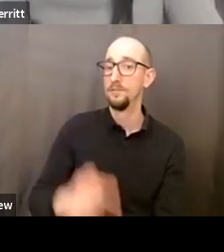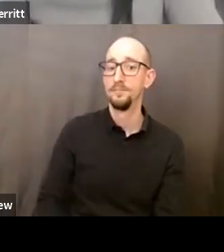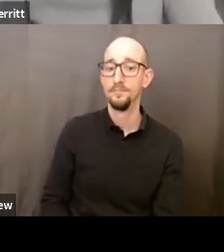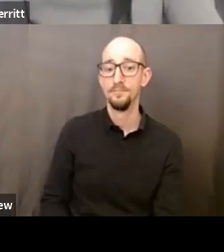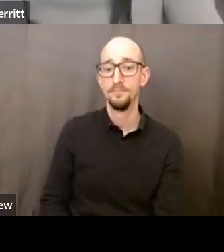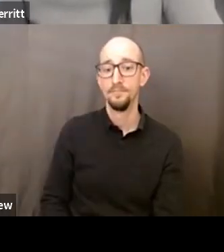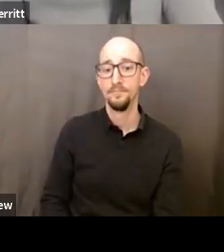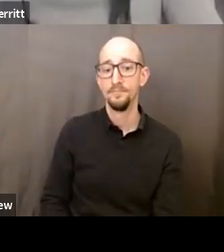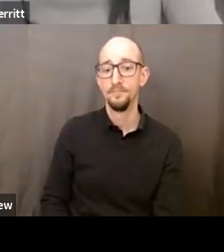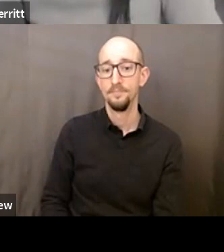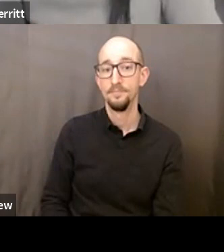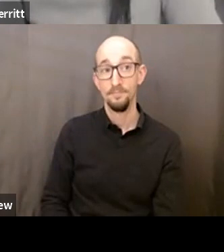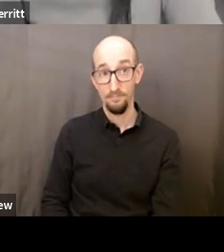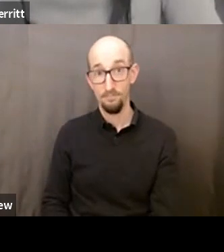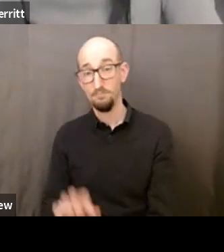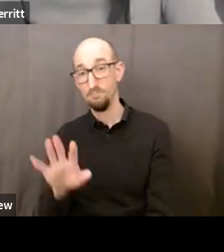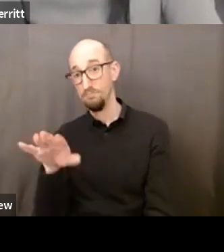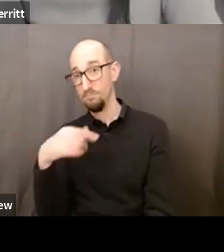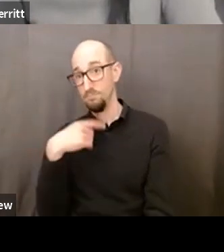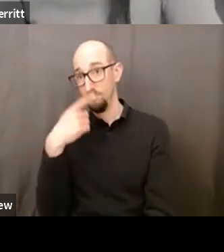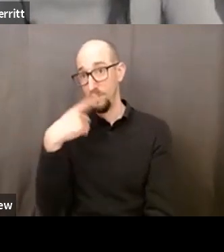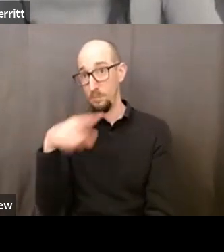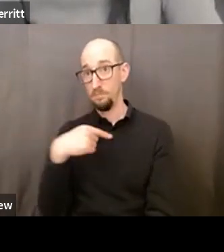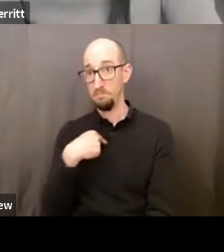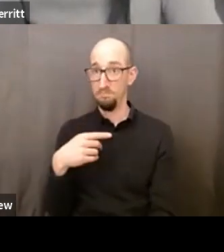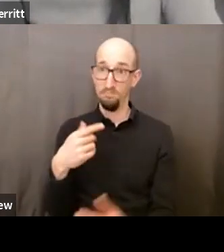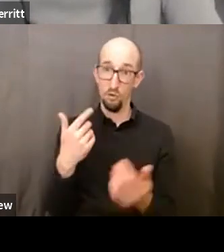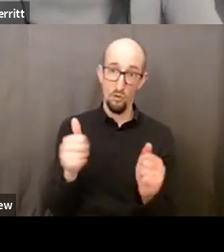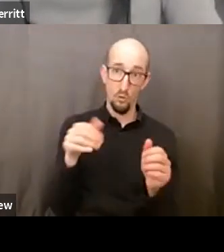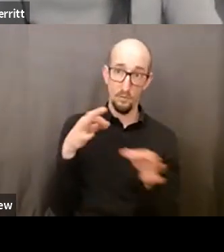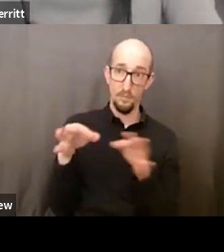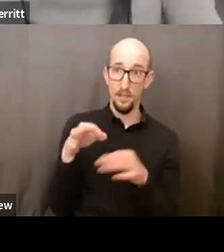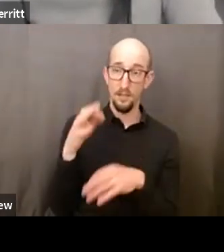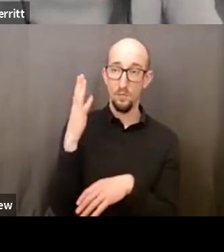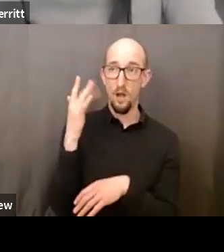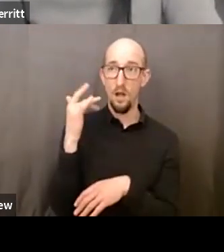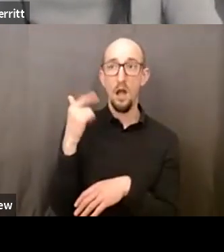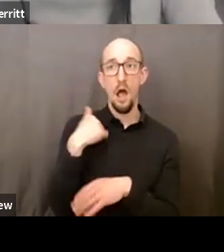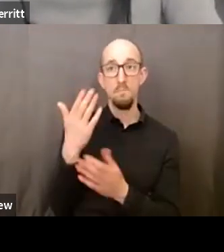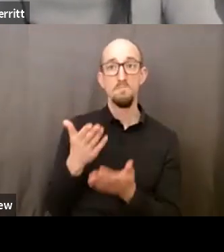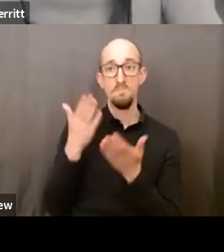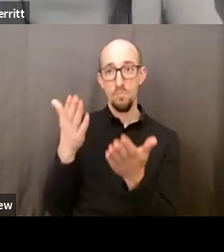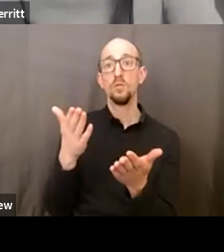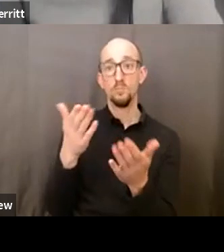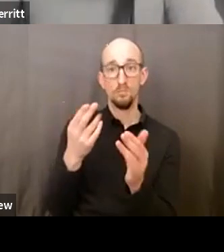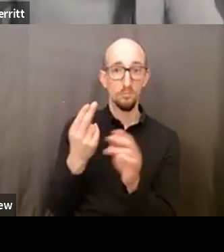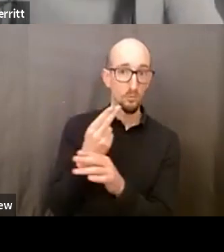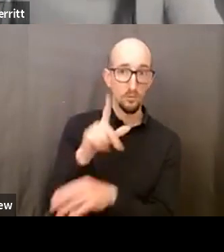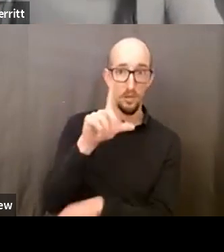Can I try to explain why I propose lottery?